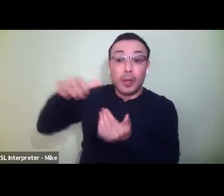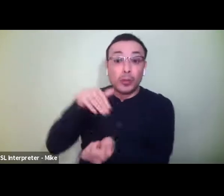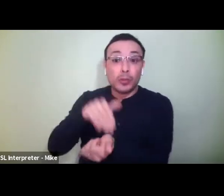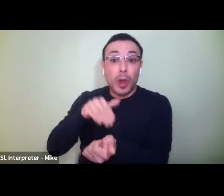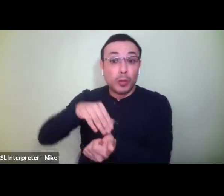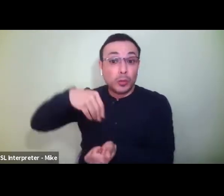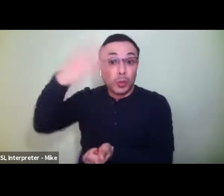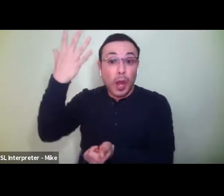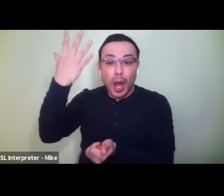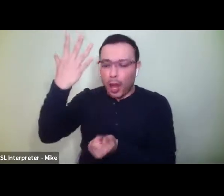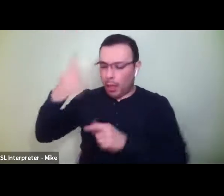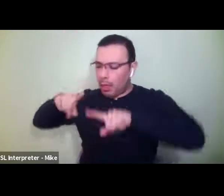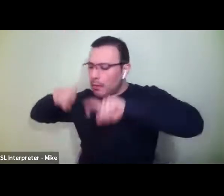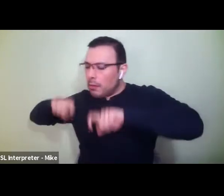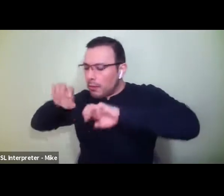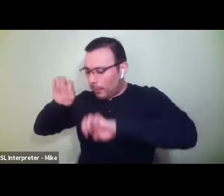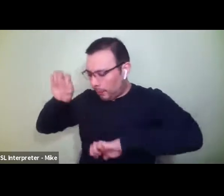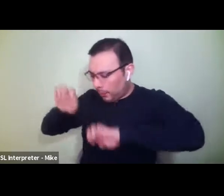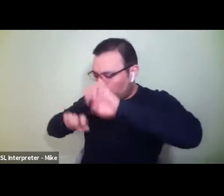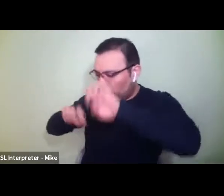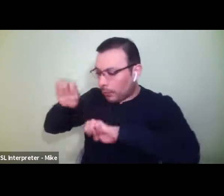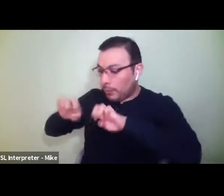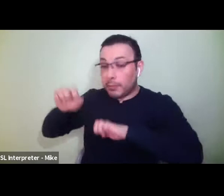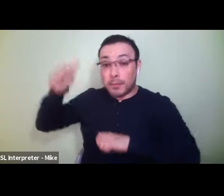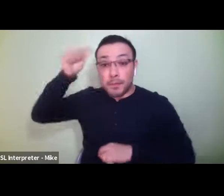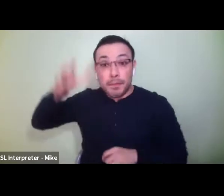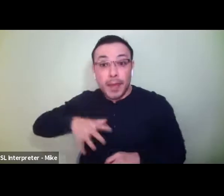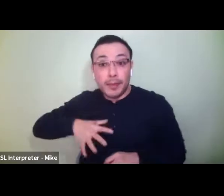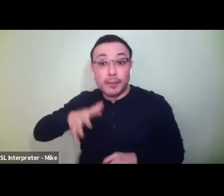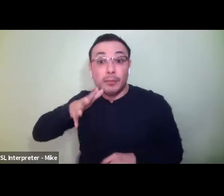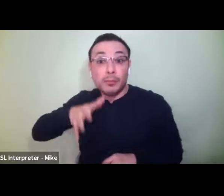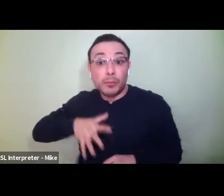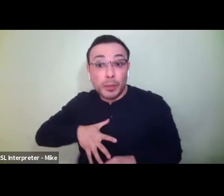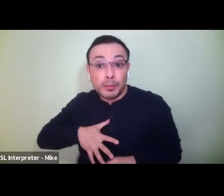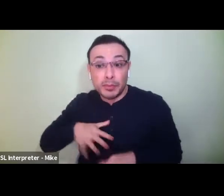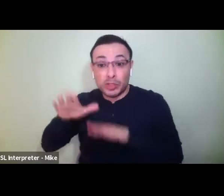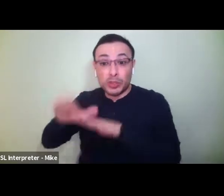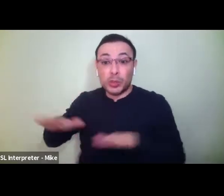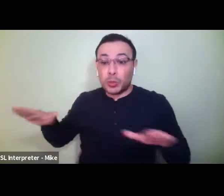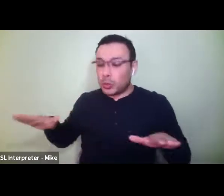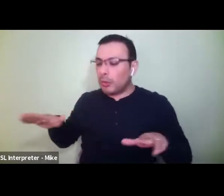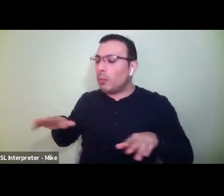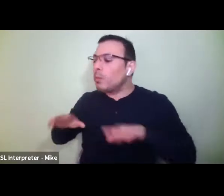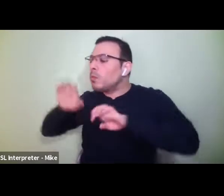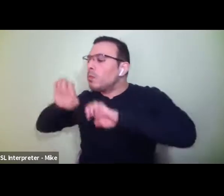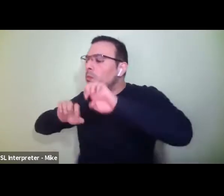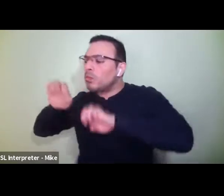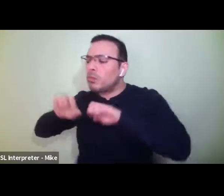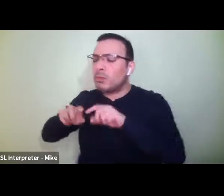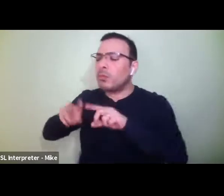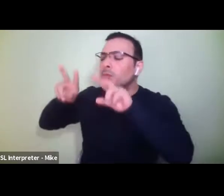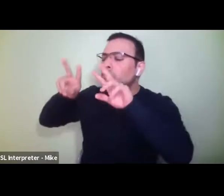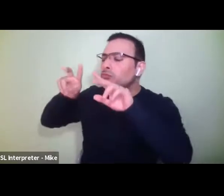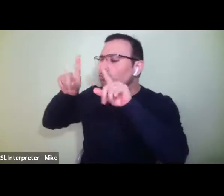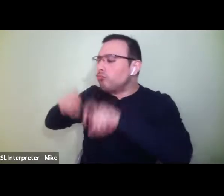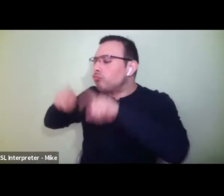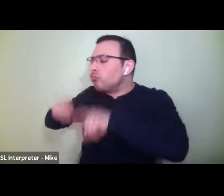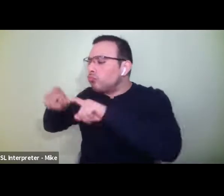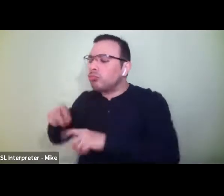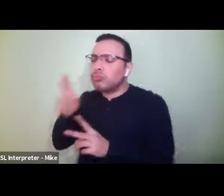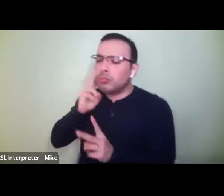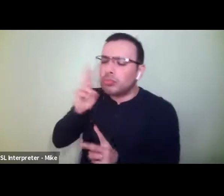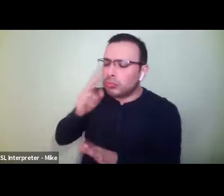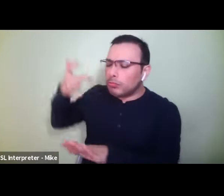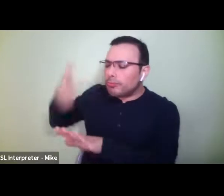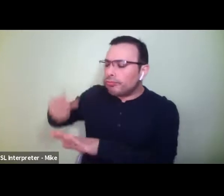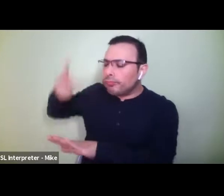children. They were using them like lab rats to experiment and develop medicines and treatments that